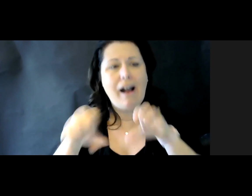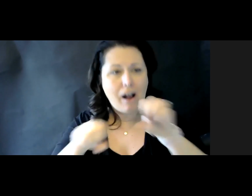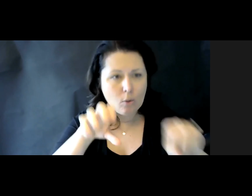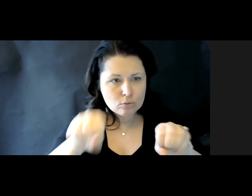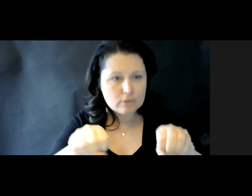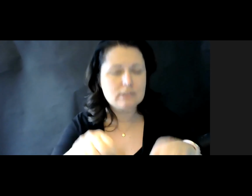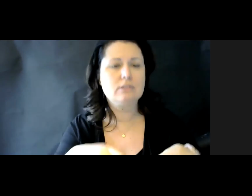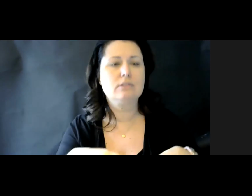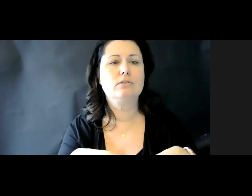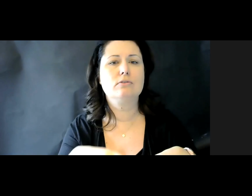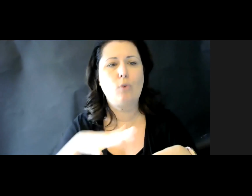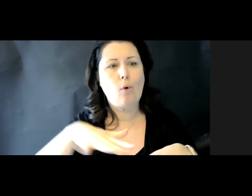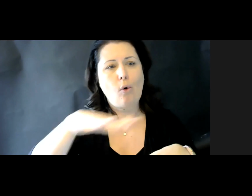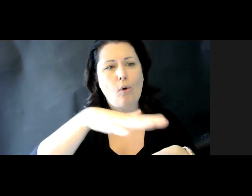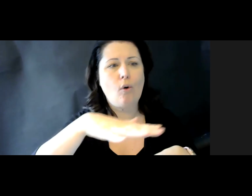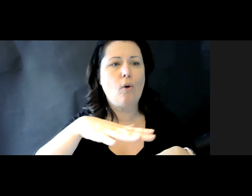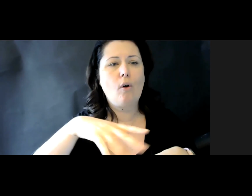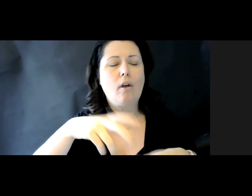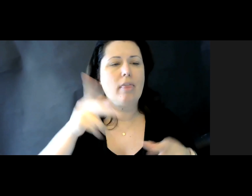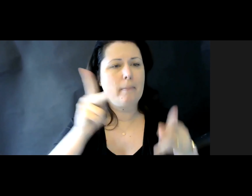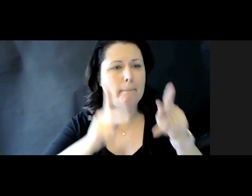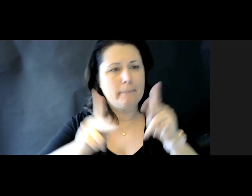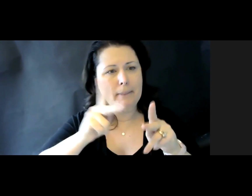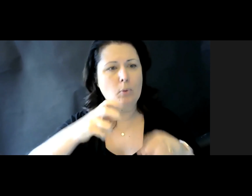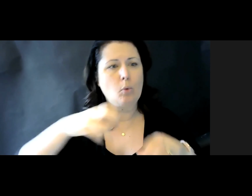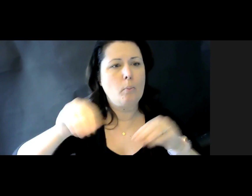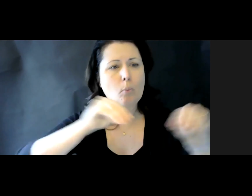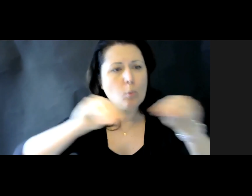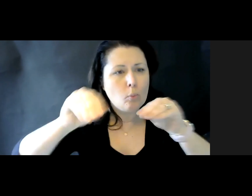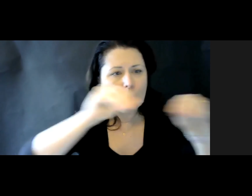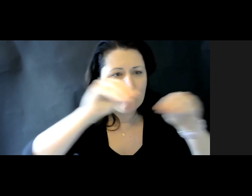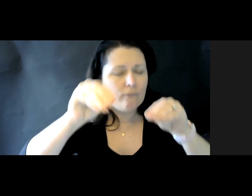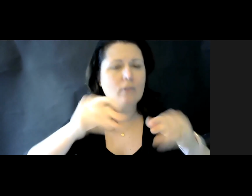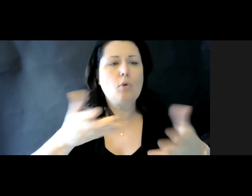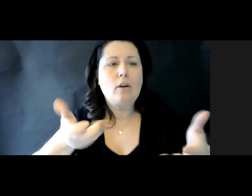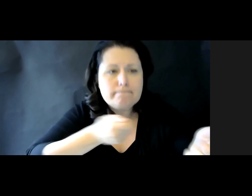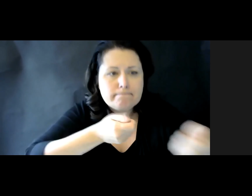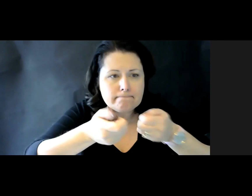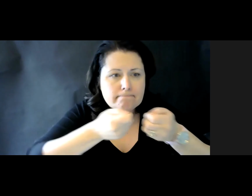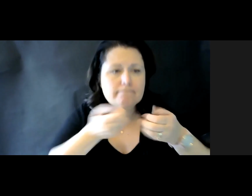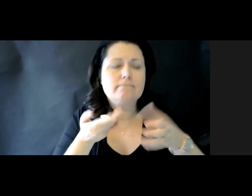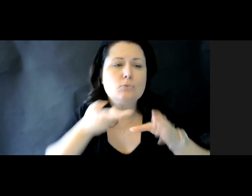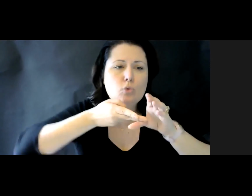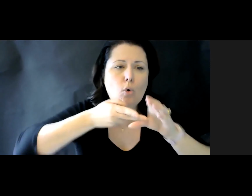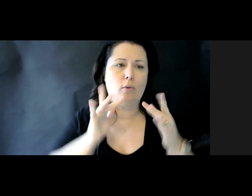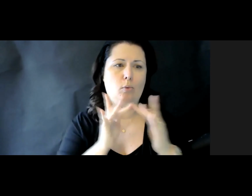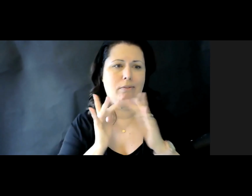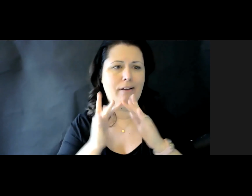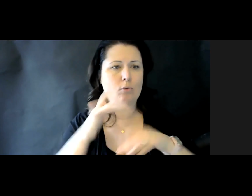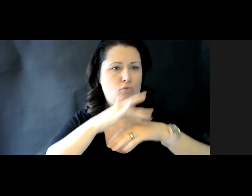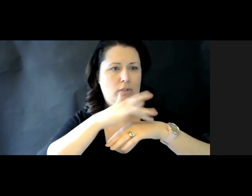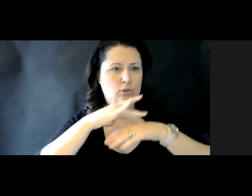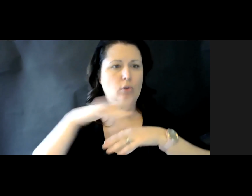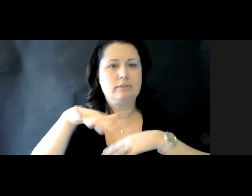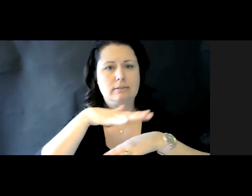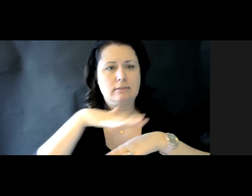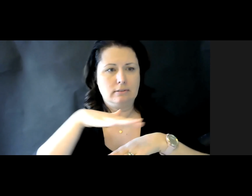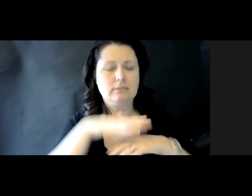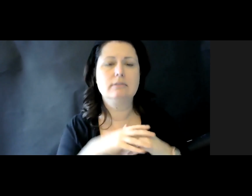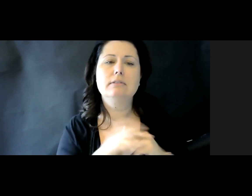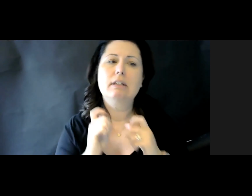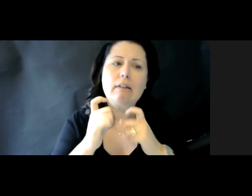the transient population here, and try and bring them in and connect them with resources, and give